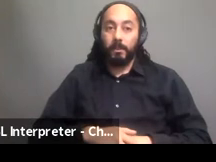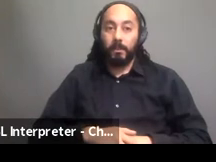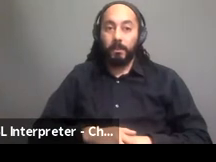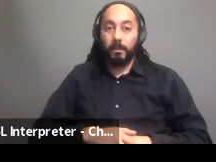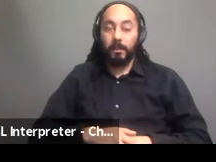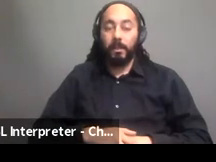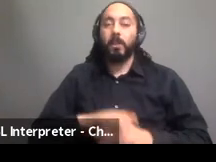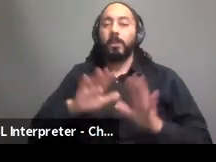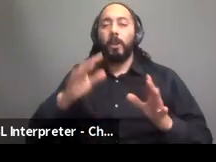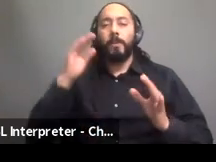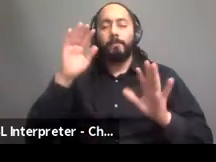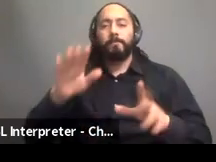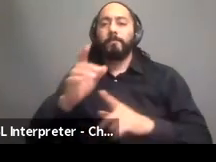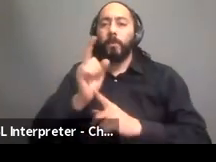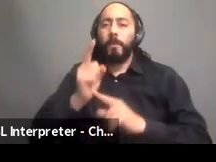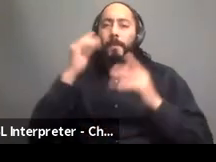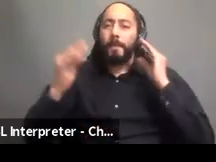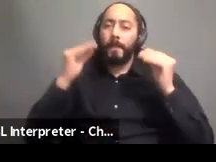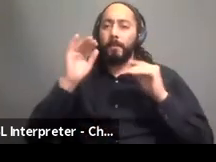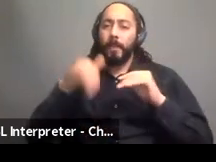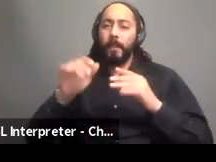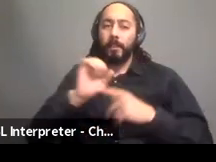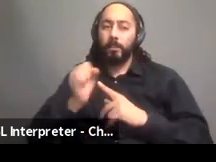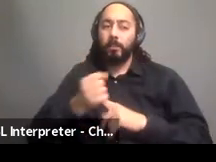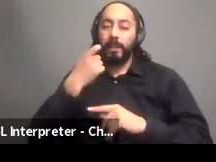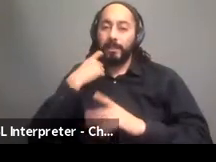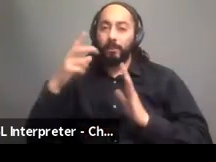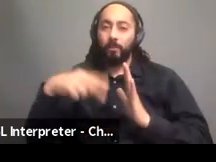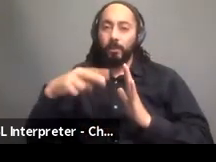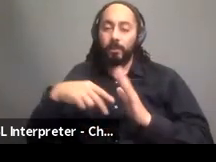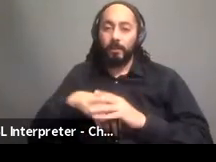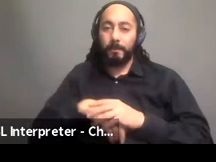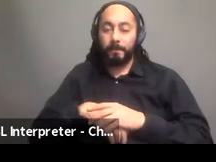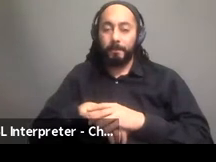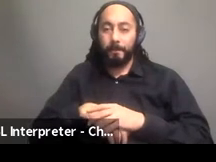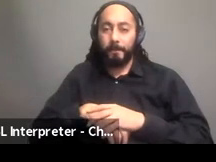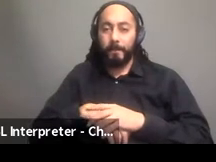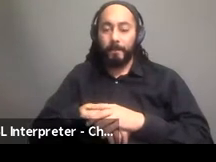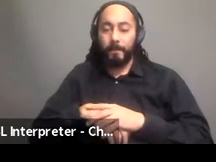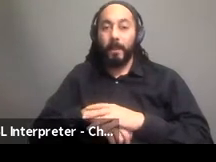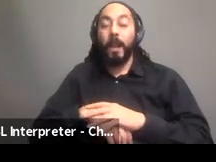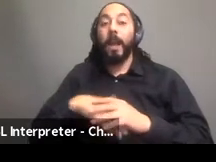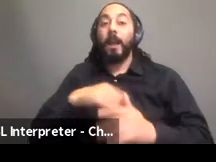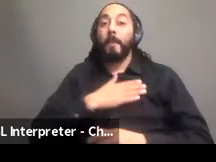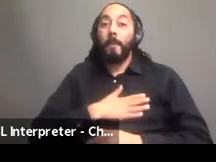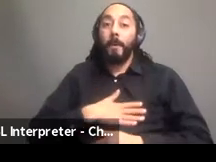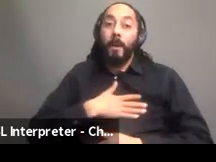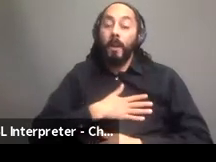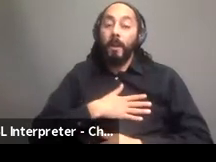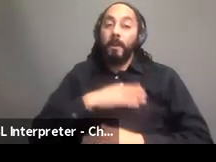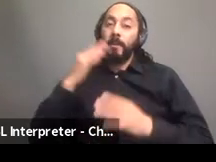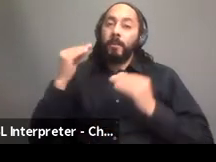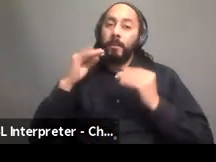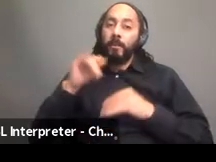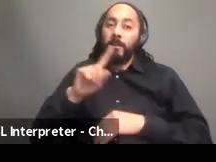take a moment to think about the scenario that I've read out. And then please do give a little bit of thought to the